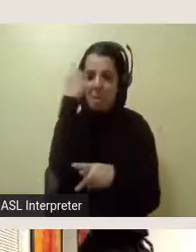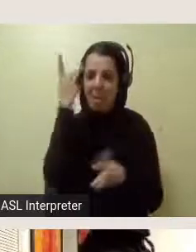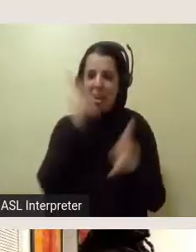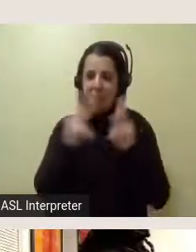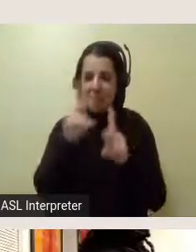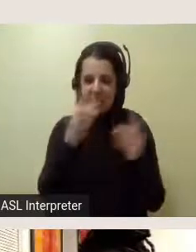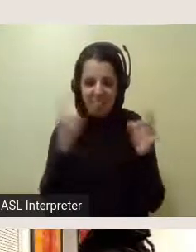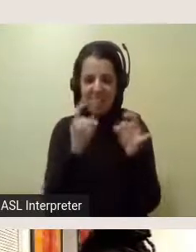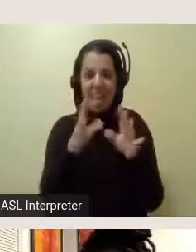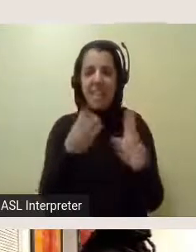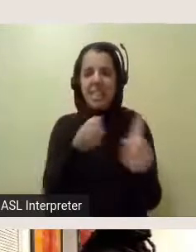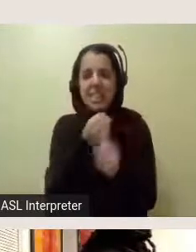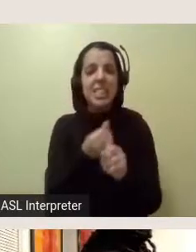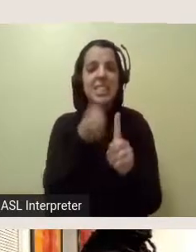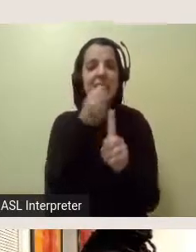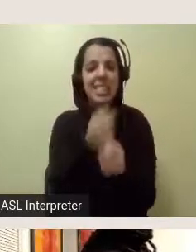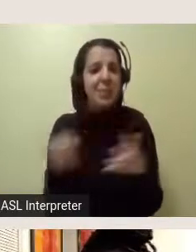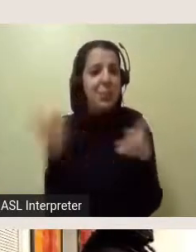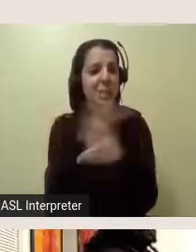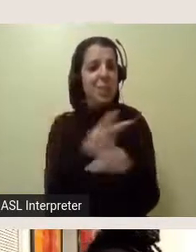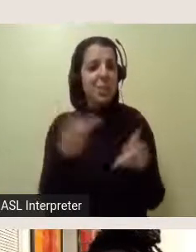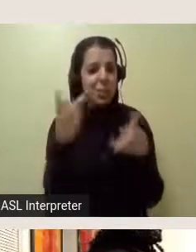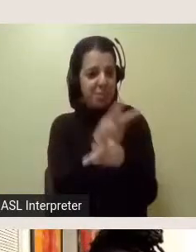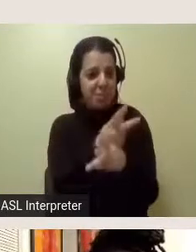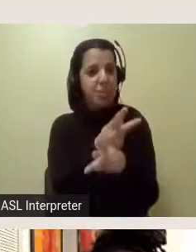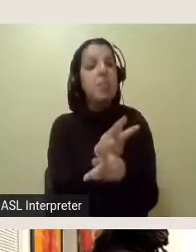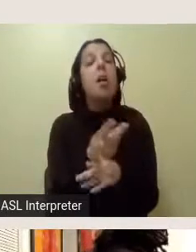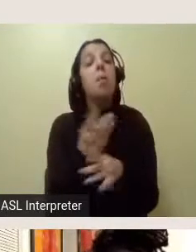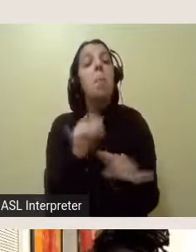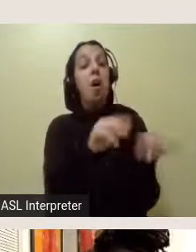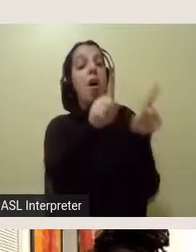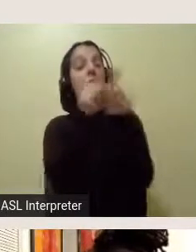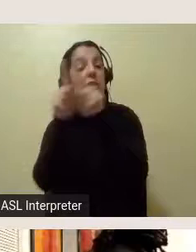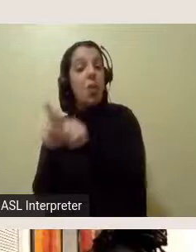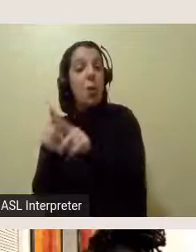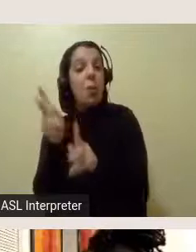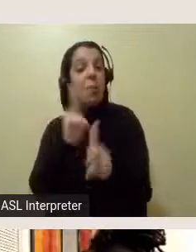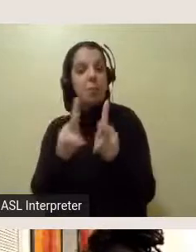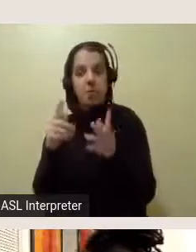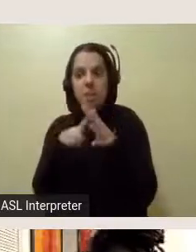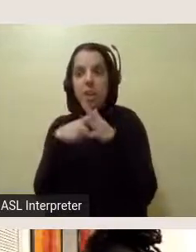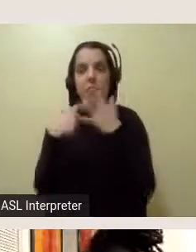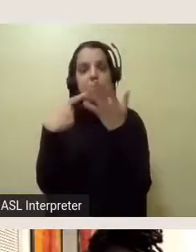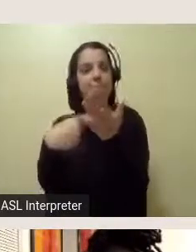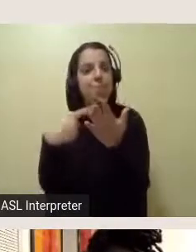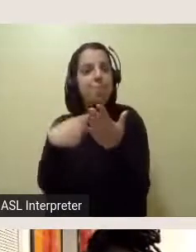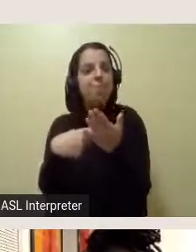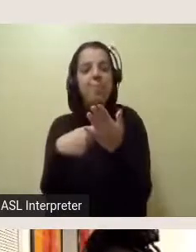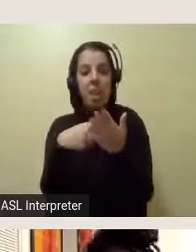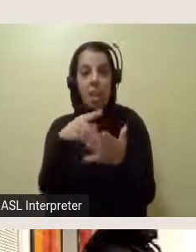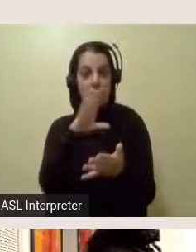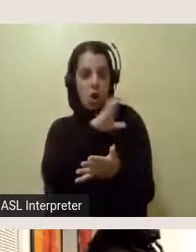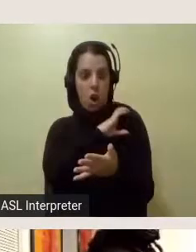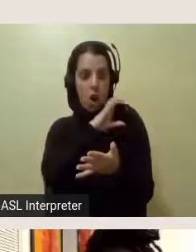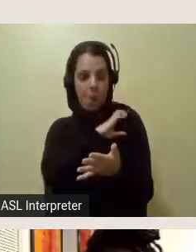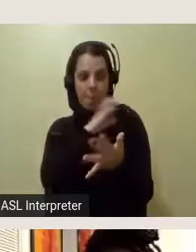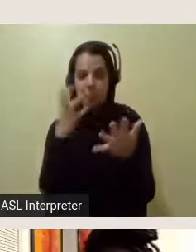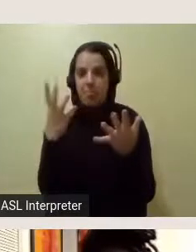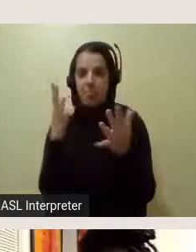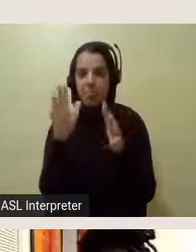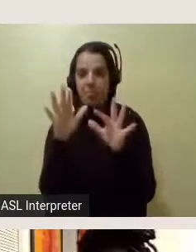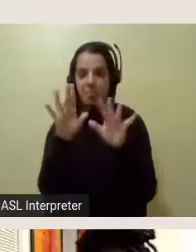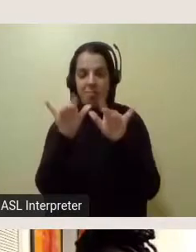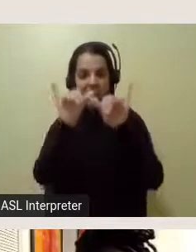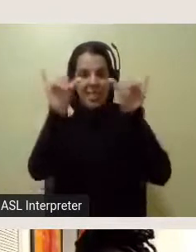it has also brought with it the take up of discussions around abolition in a way that has been, you know, not seen